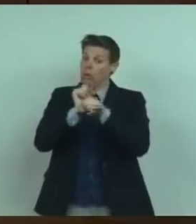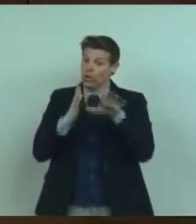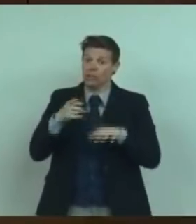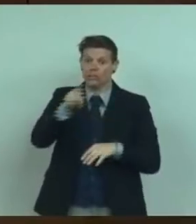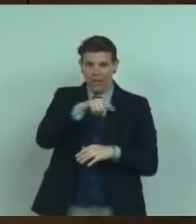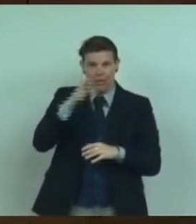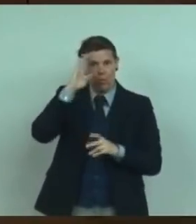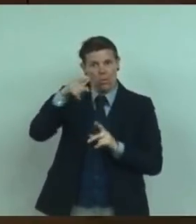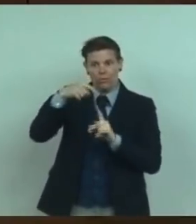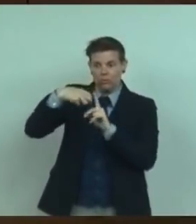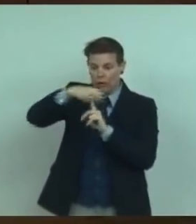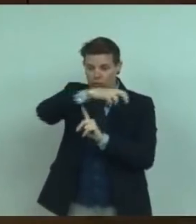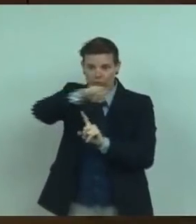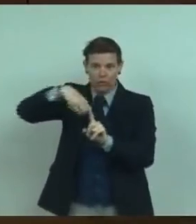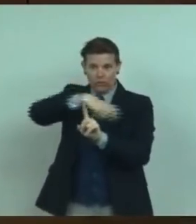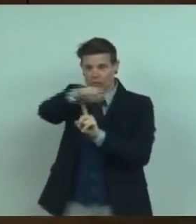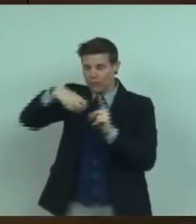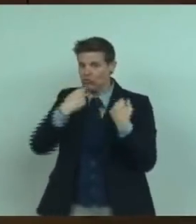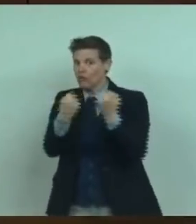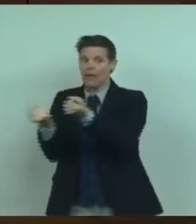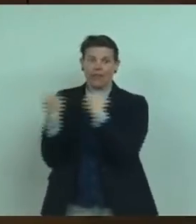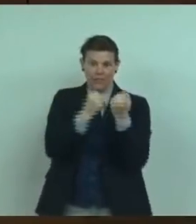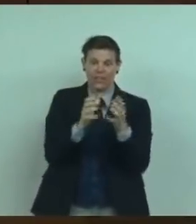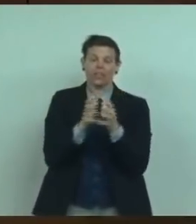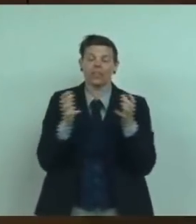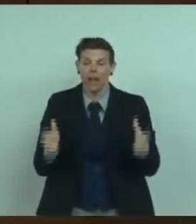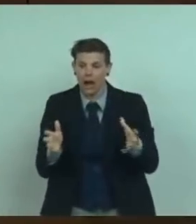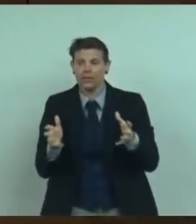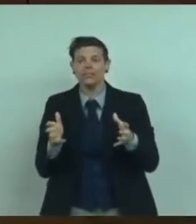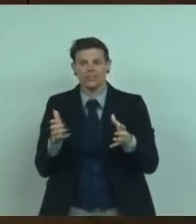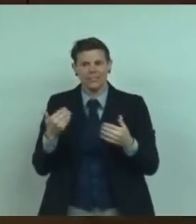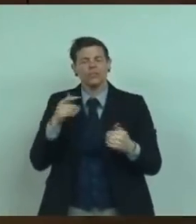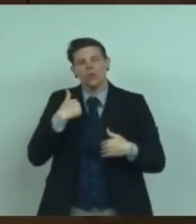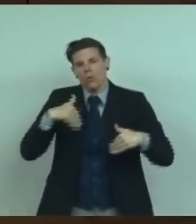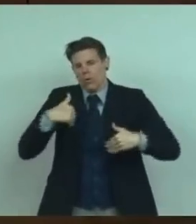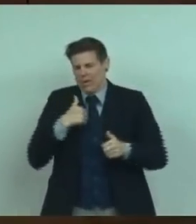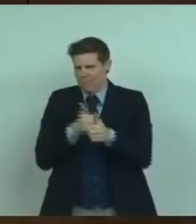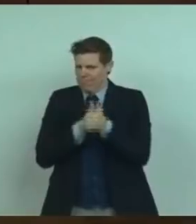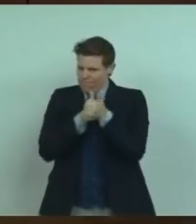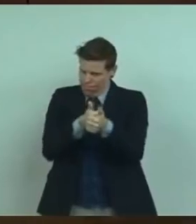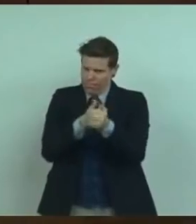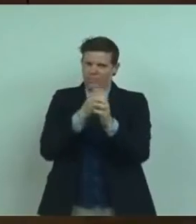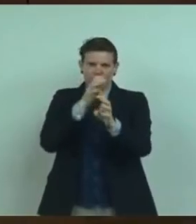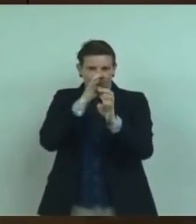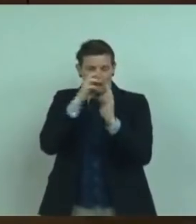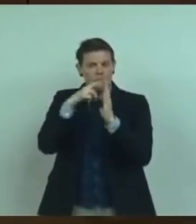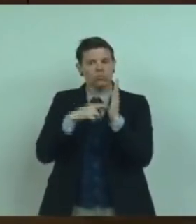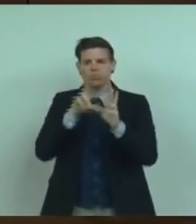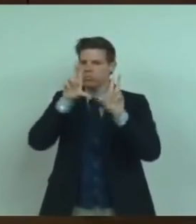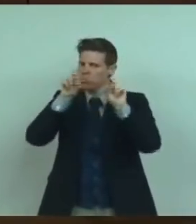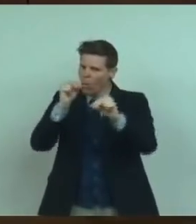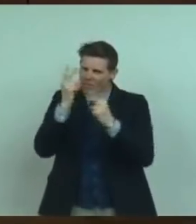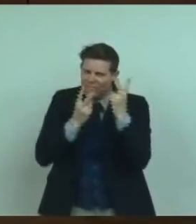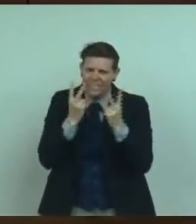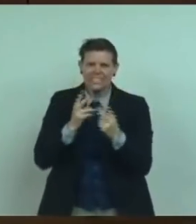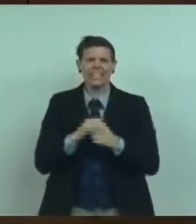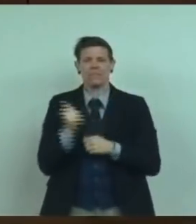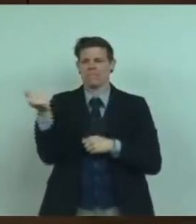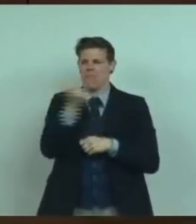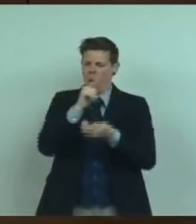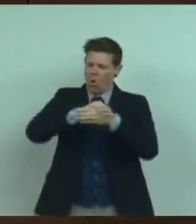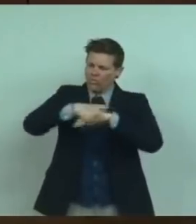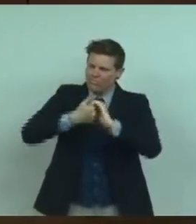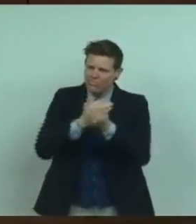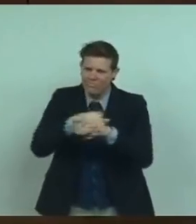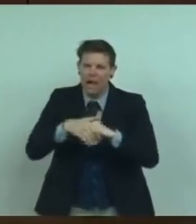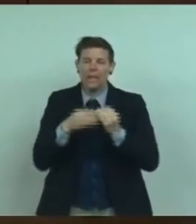even though we undertake, strict precautions and no visiting, they're high risk. So you heard the Secretary say that